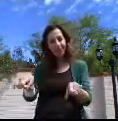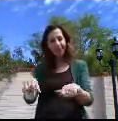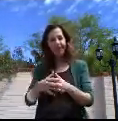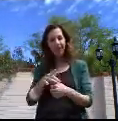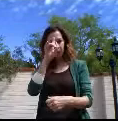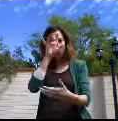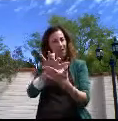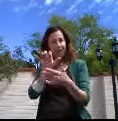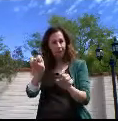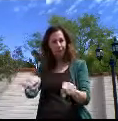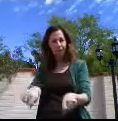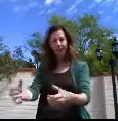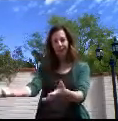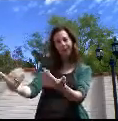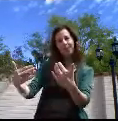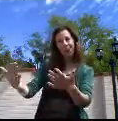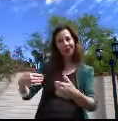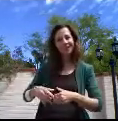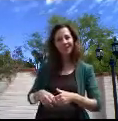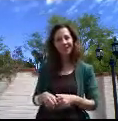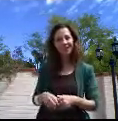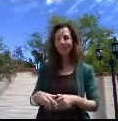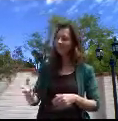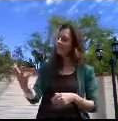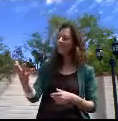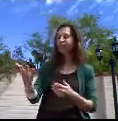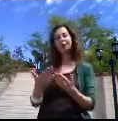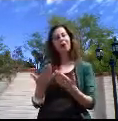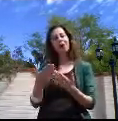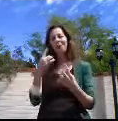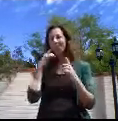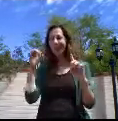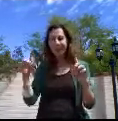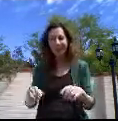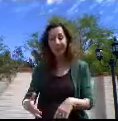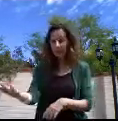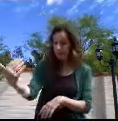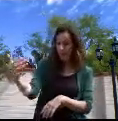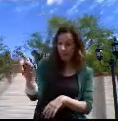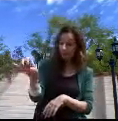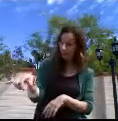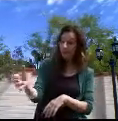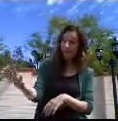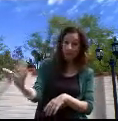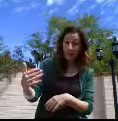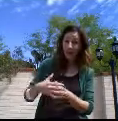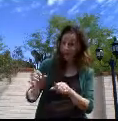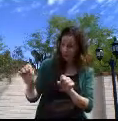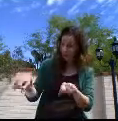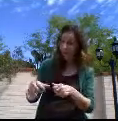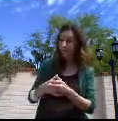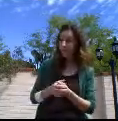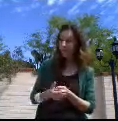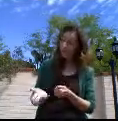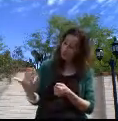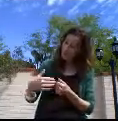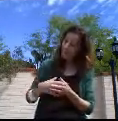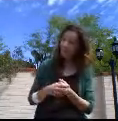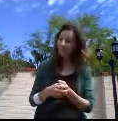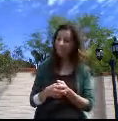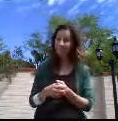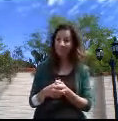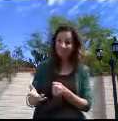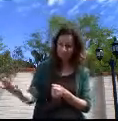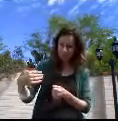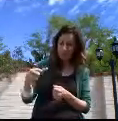on, Sassy, you can do it. We believe in you. Keep going, keep going. Come on, Sass. You almost made it. Come on, Sassy. Keep going, Sassy. Keep going, Sassy. You can do it. Come